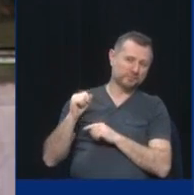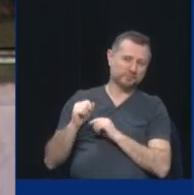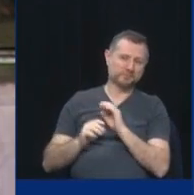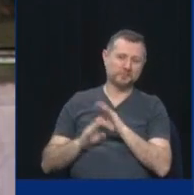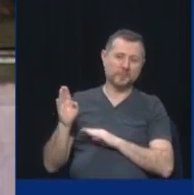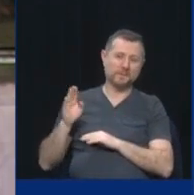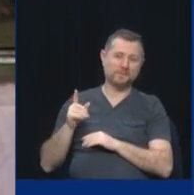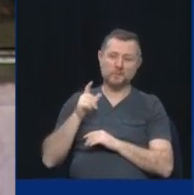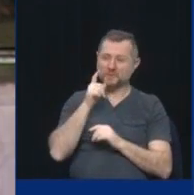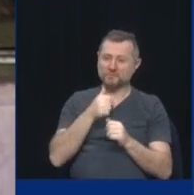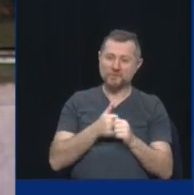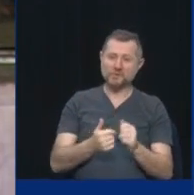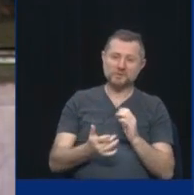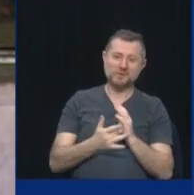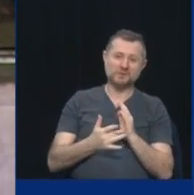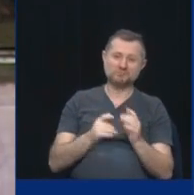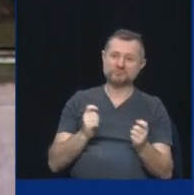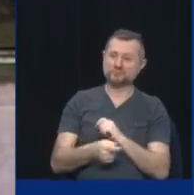expect fairness